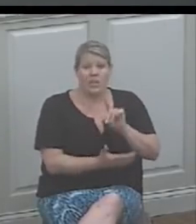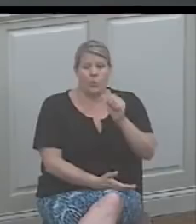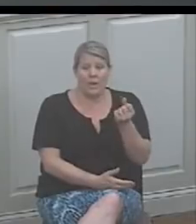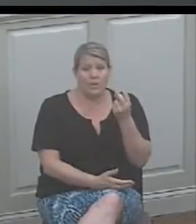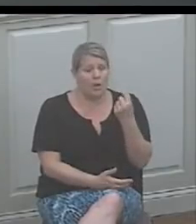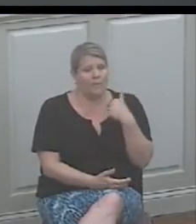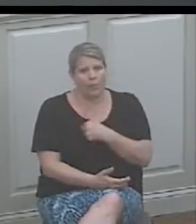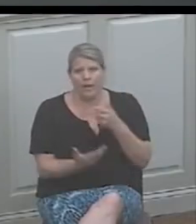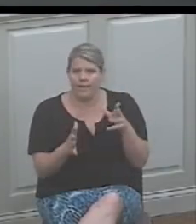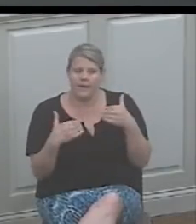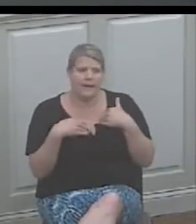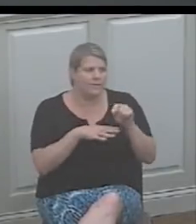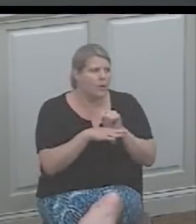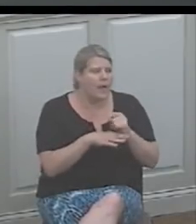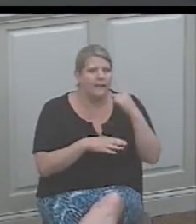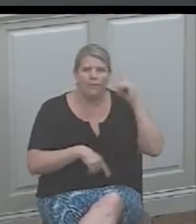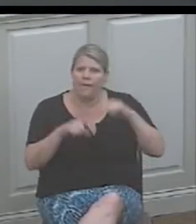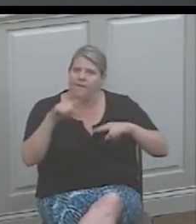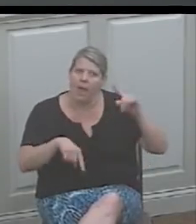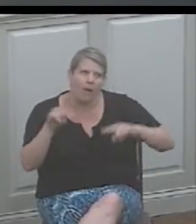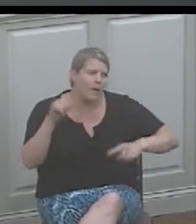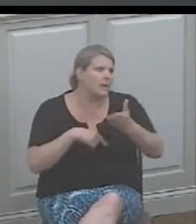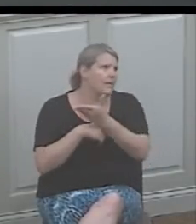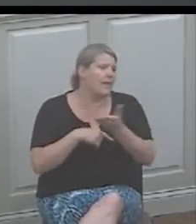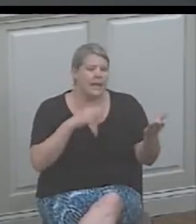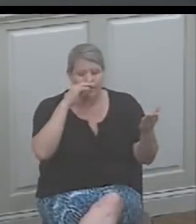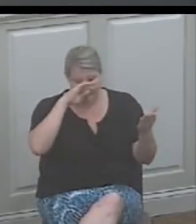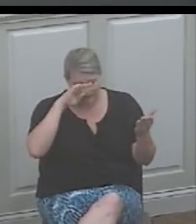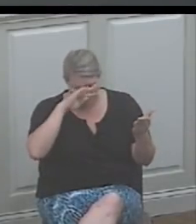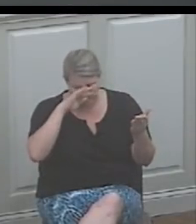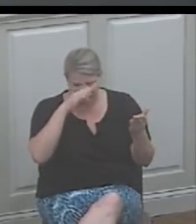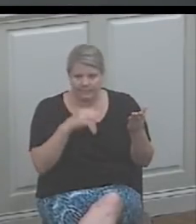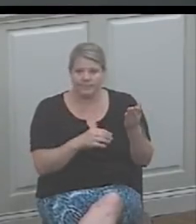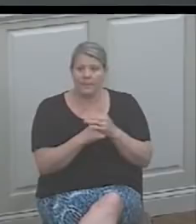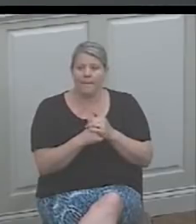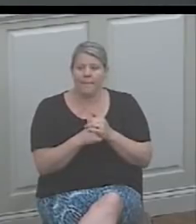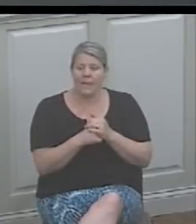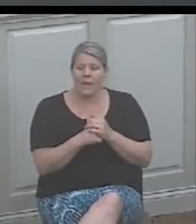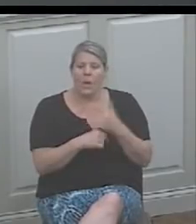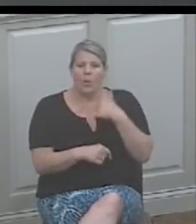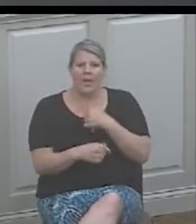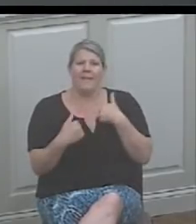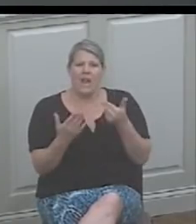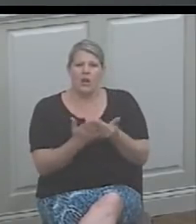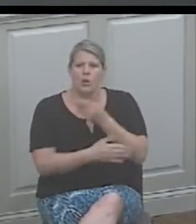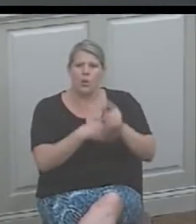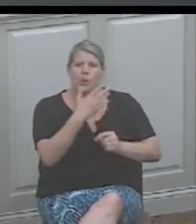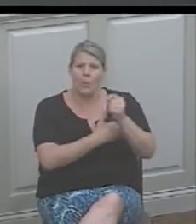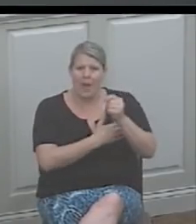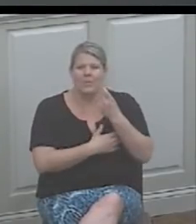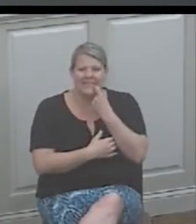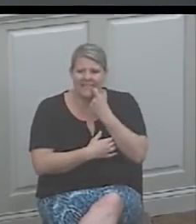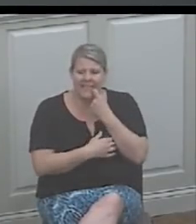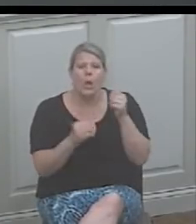sorts of things, for shootouts, pursuits, fights, everything. And there's been a new emerging threat lately with the drug use